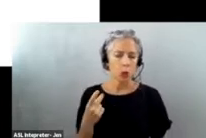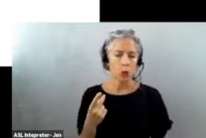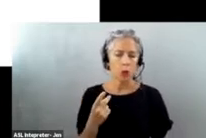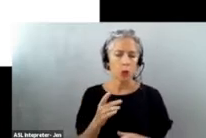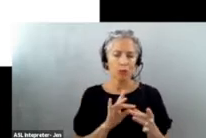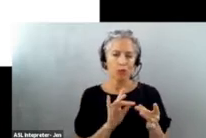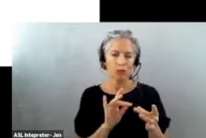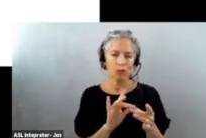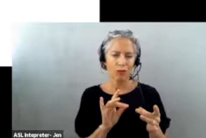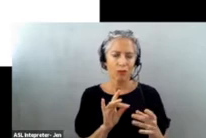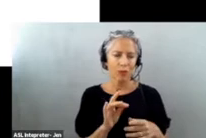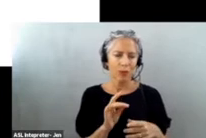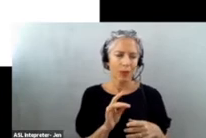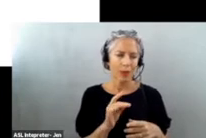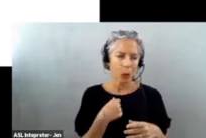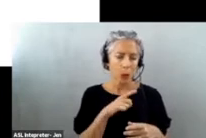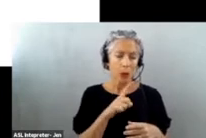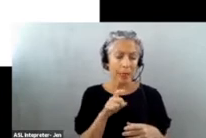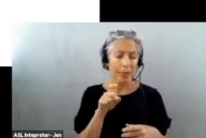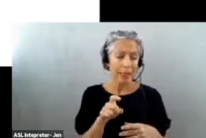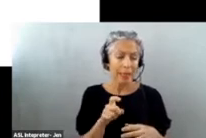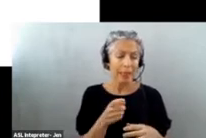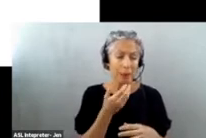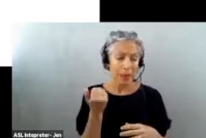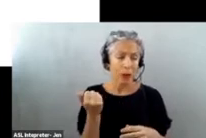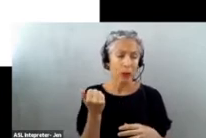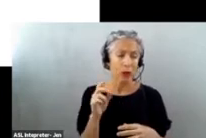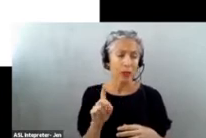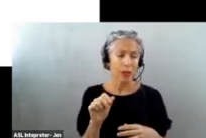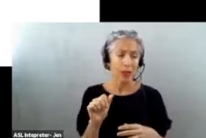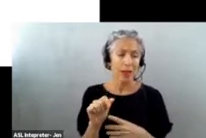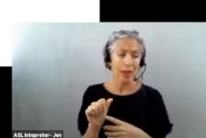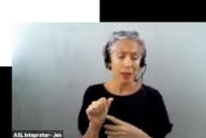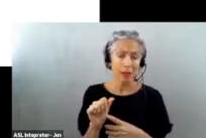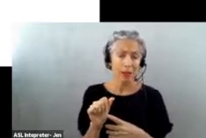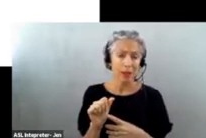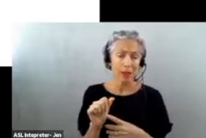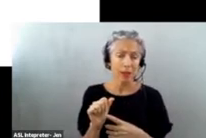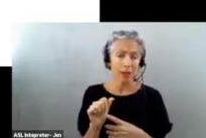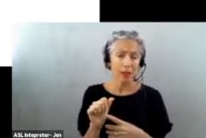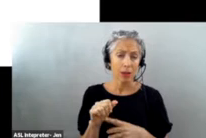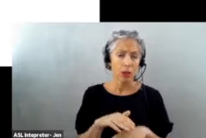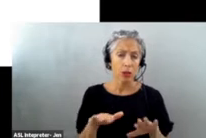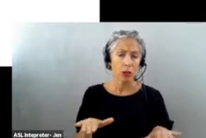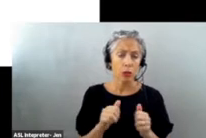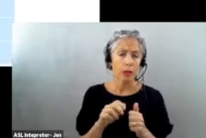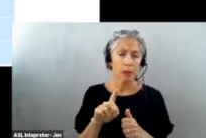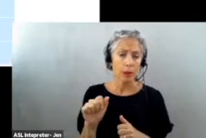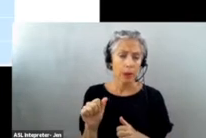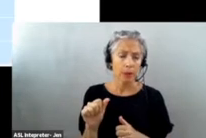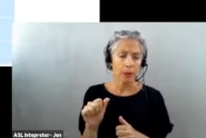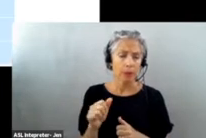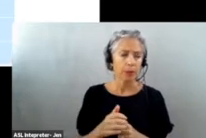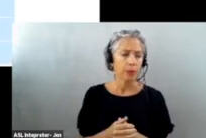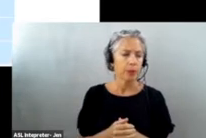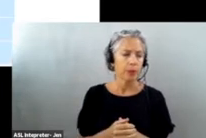this and said that we really need to have much better data on children with disabilities. What we